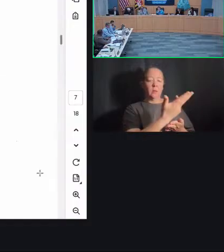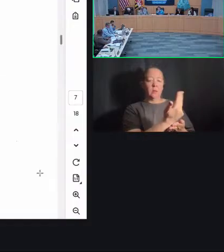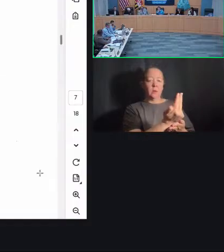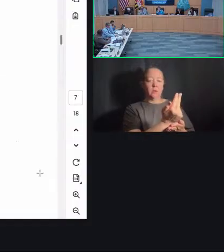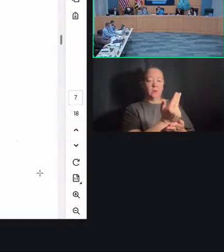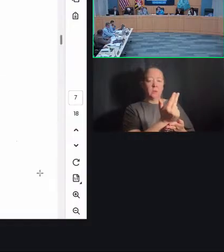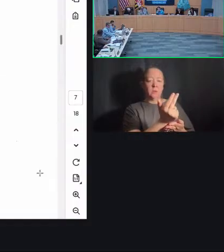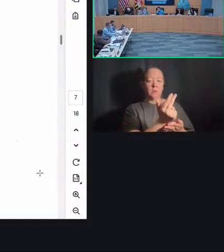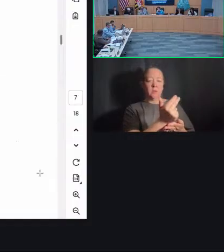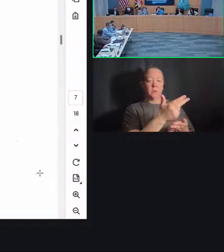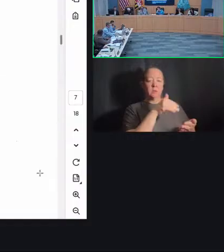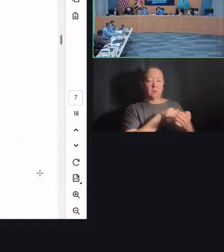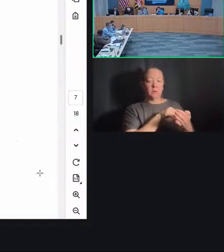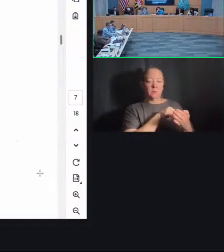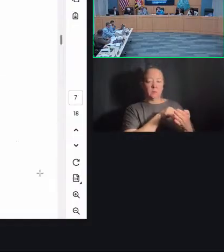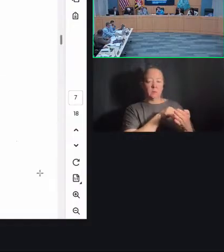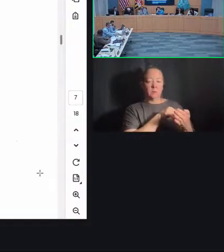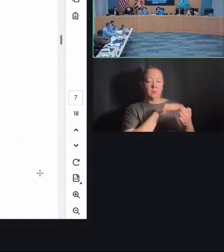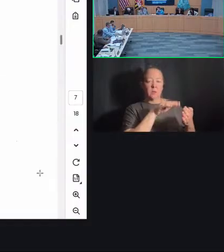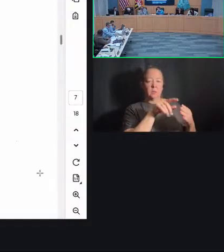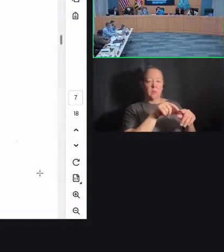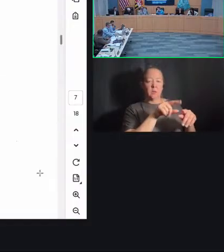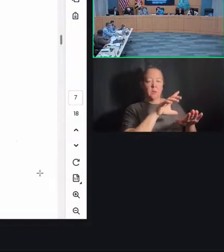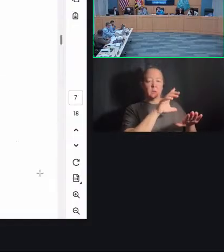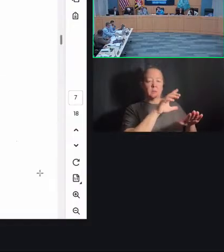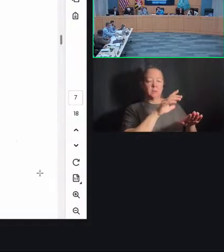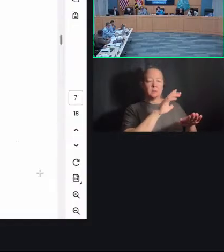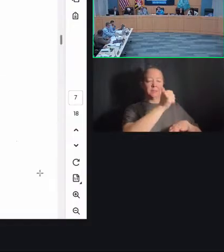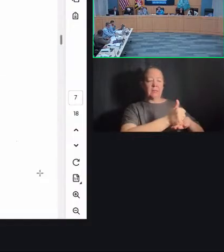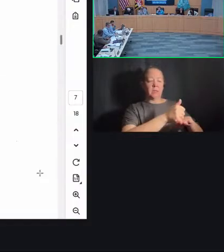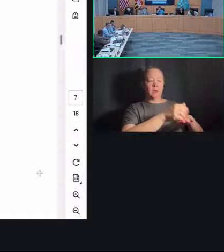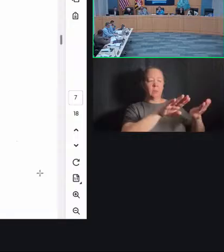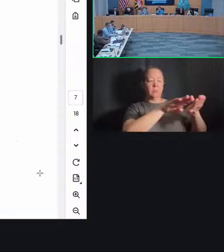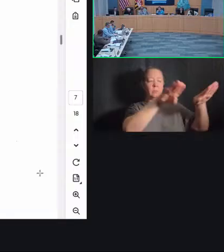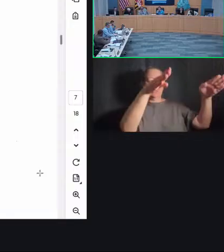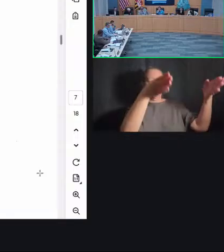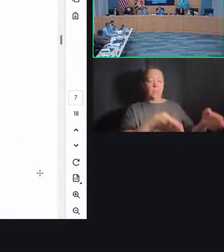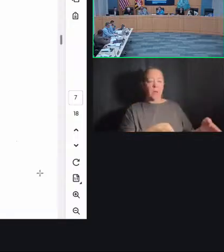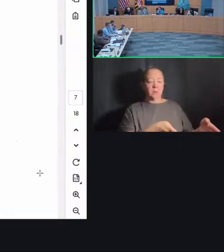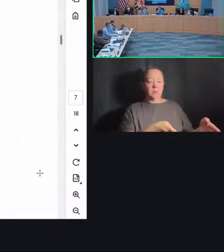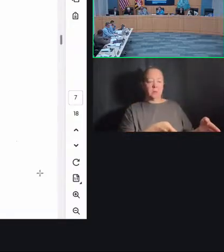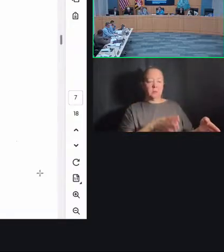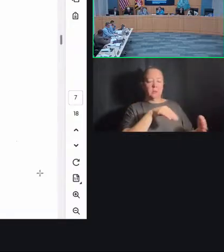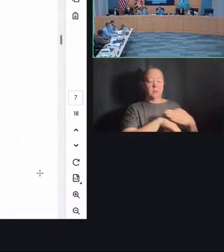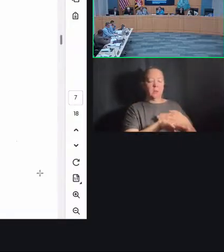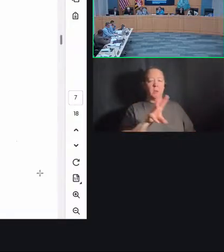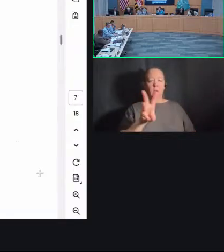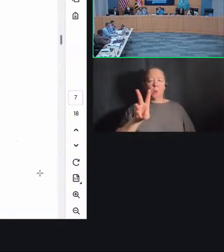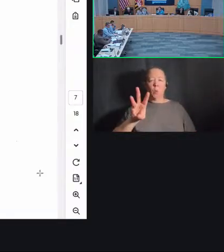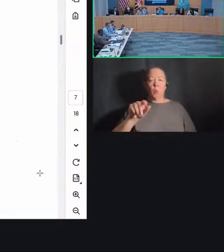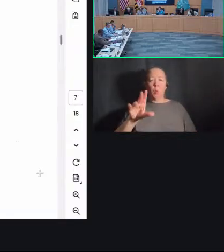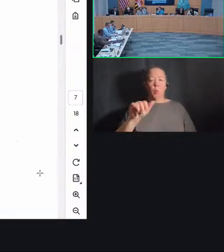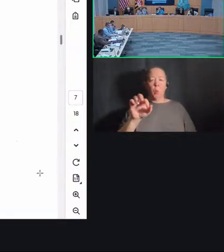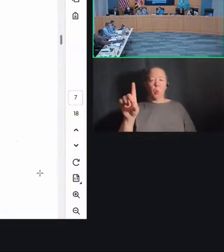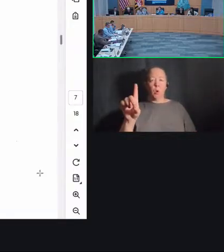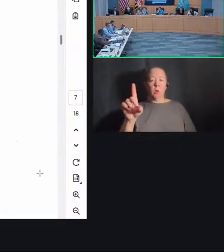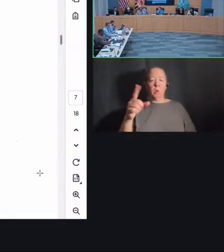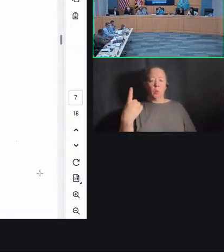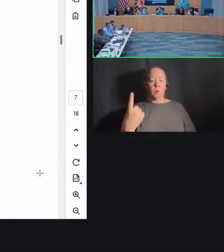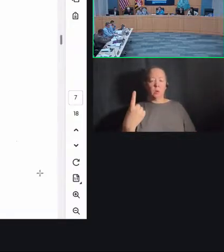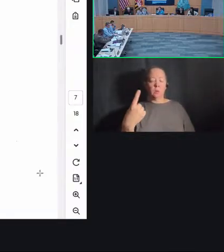Ward 1 and the apartments, right? That was part of that 13,000. Remember we talked about that? The